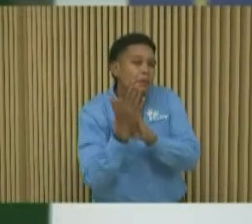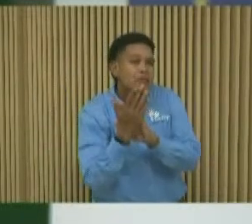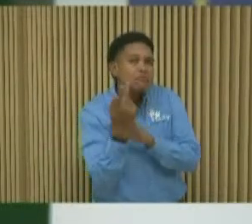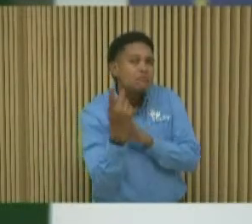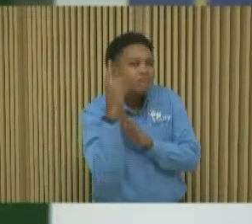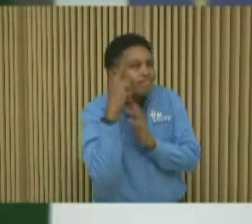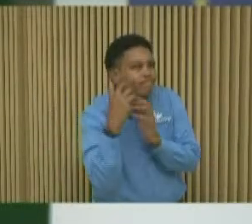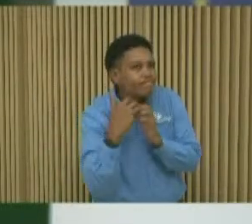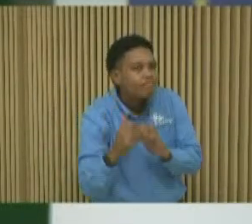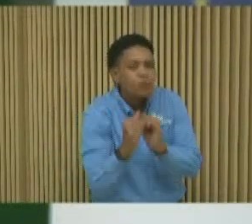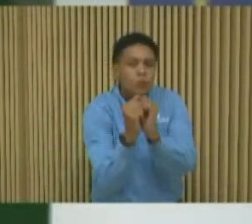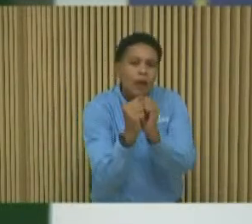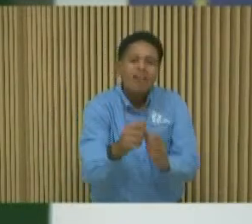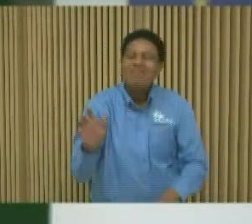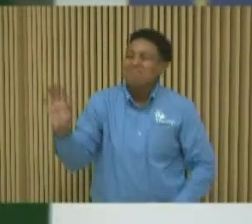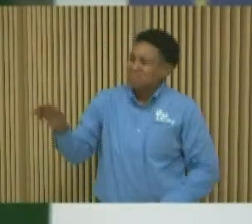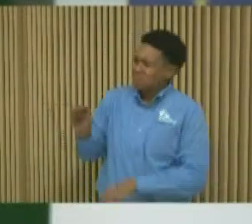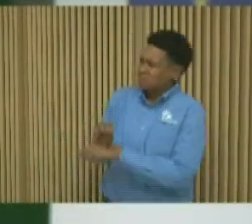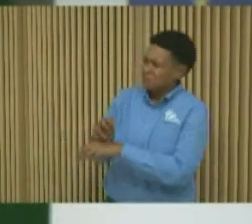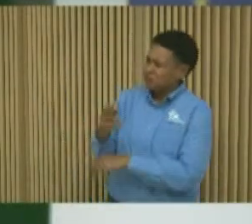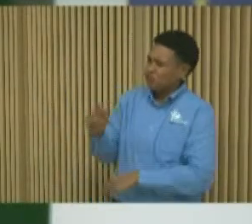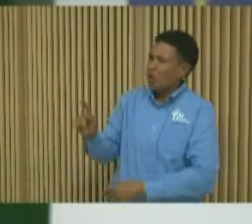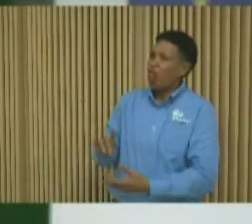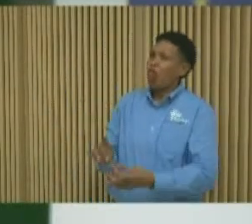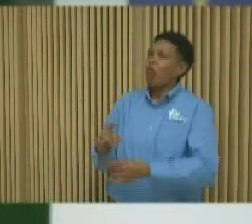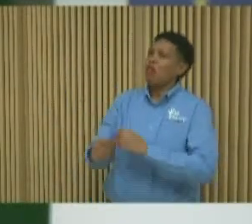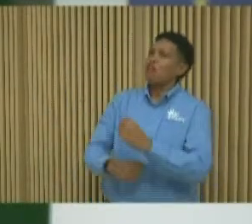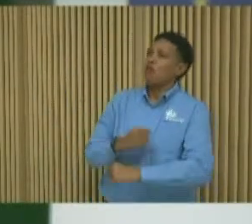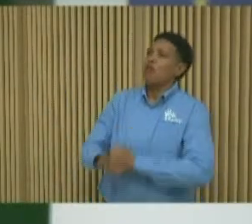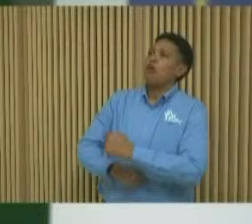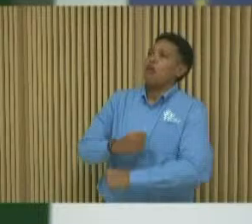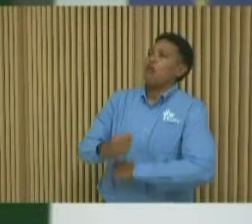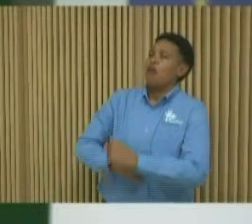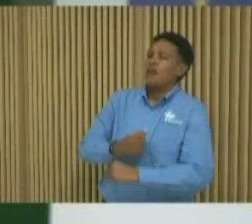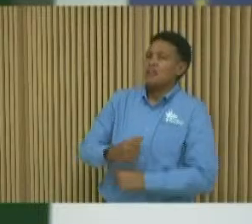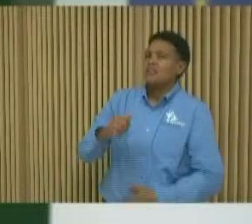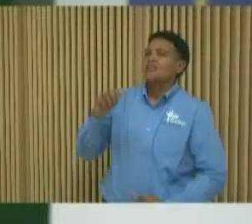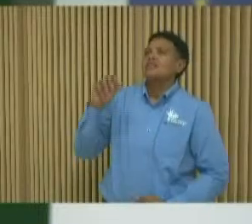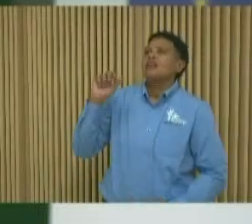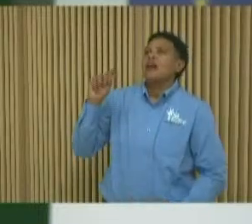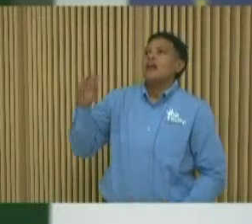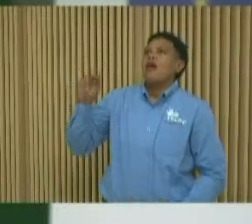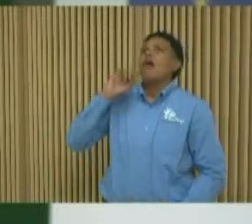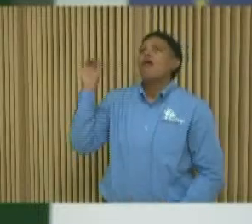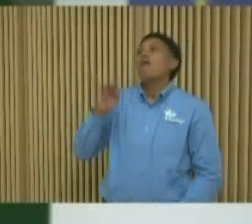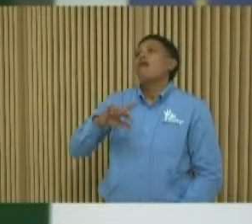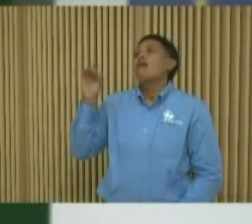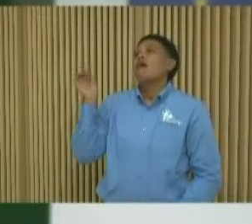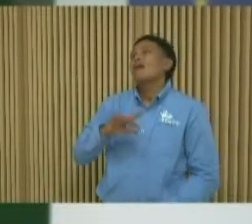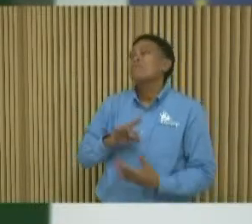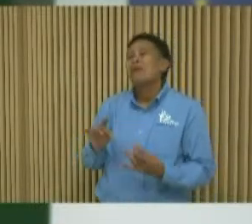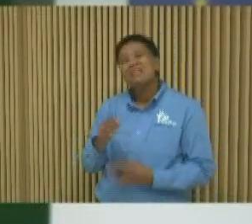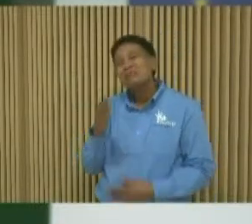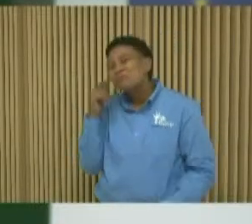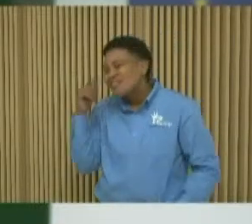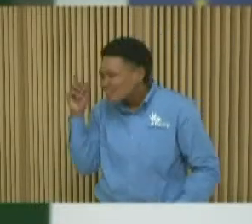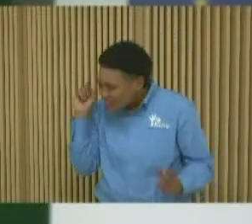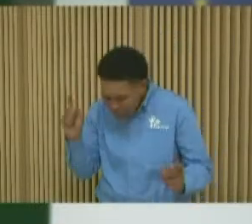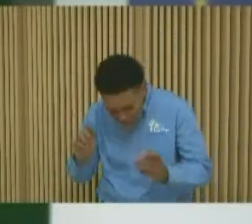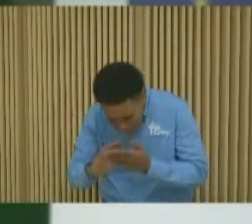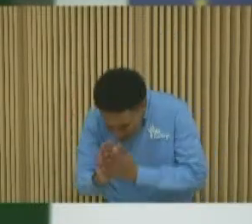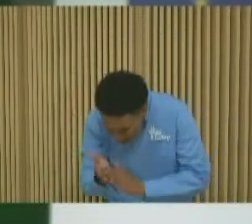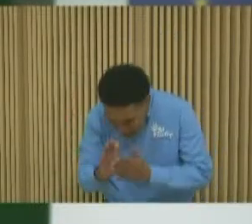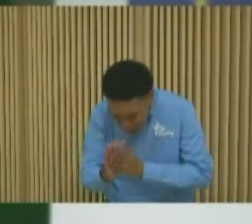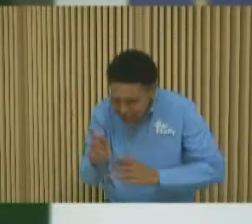Chuck, over the years when you talk about ADRs, you have effectively been sending the message to the public to give peace a chance